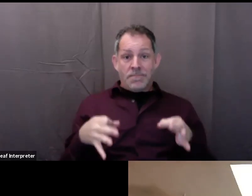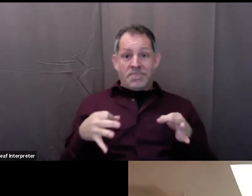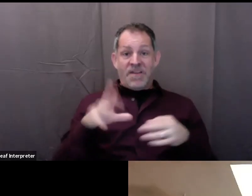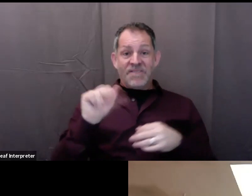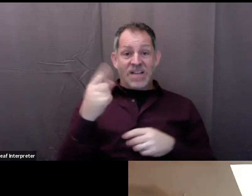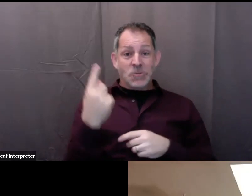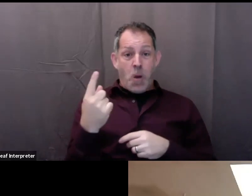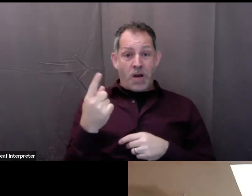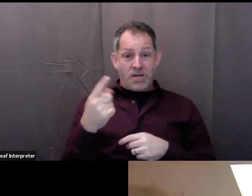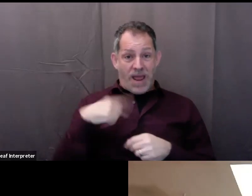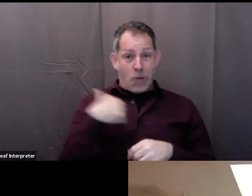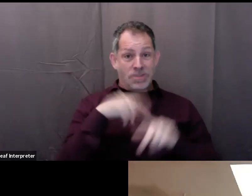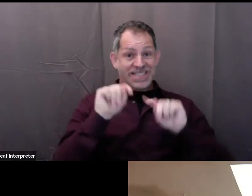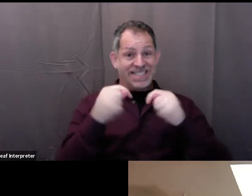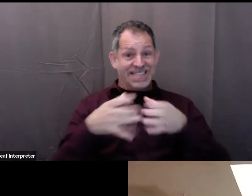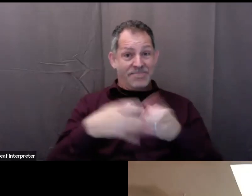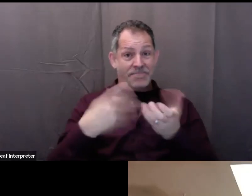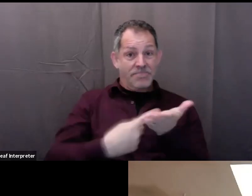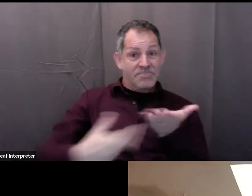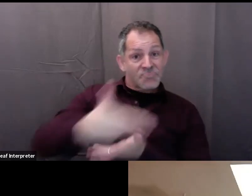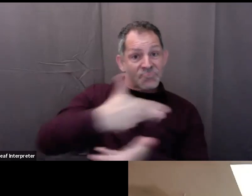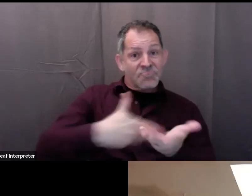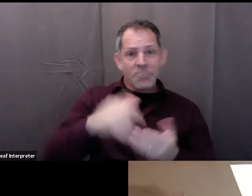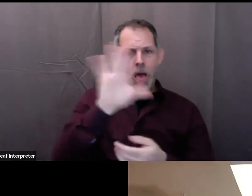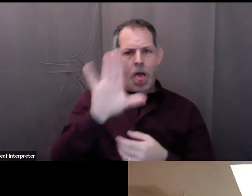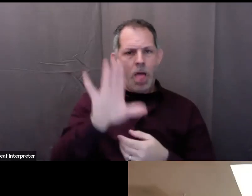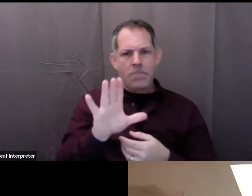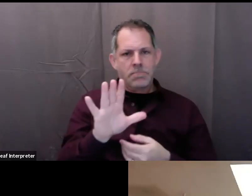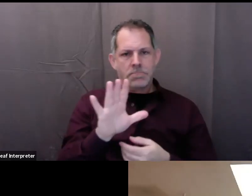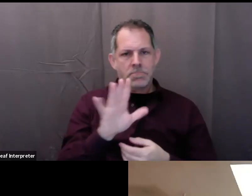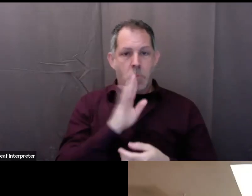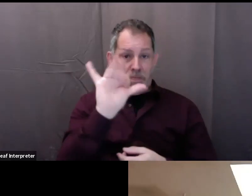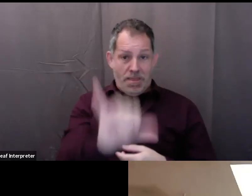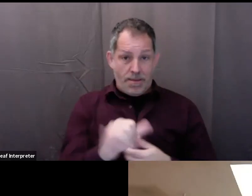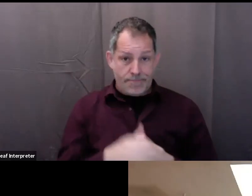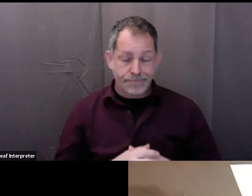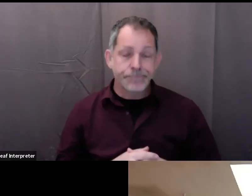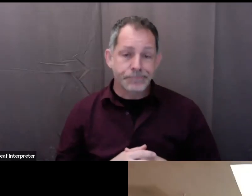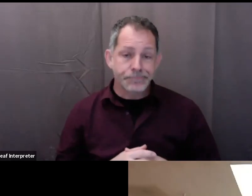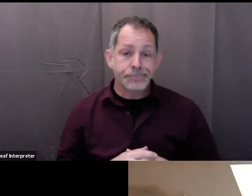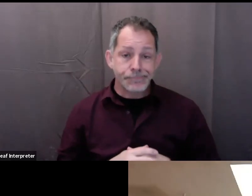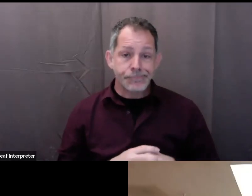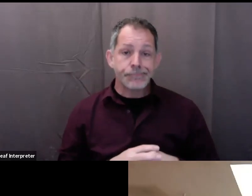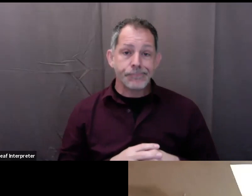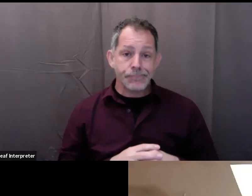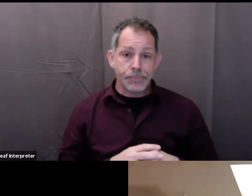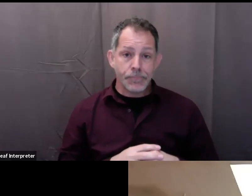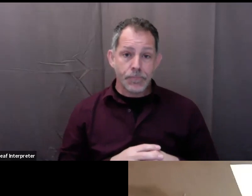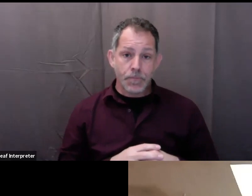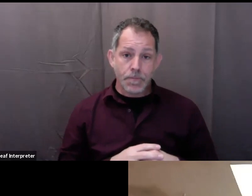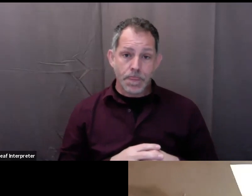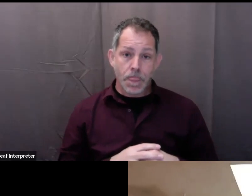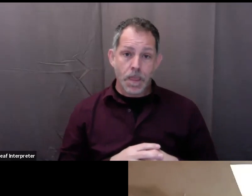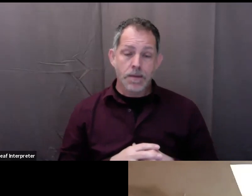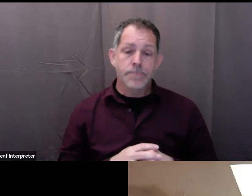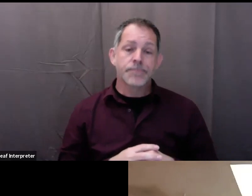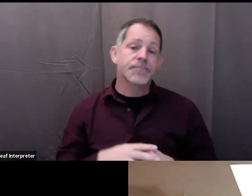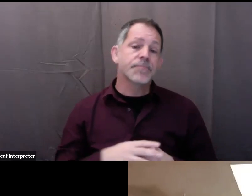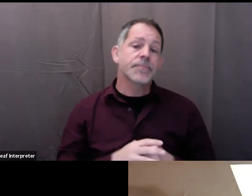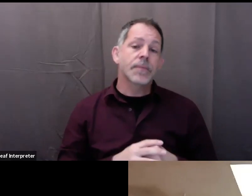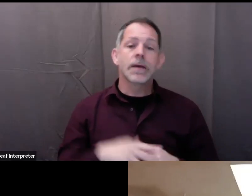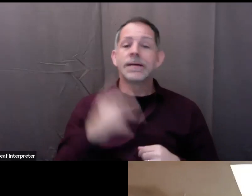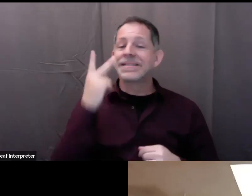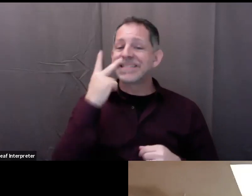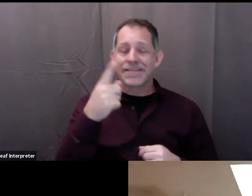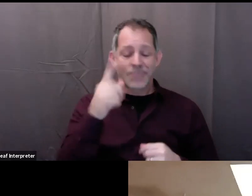So, again, we'll have to see how the trends are going and, take this one step at a time. But no, there's